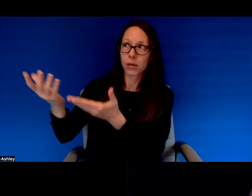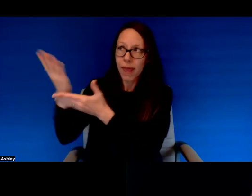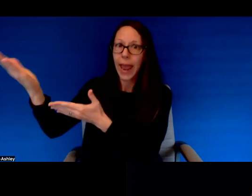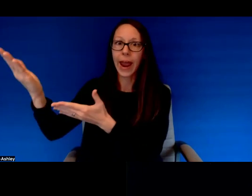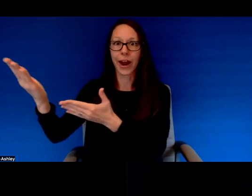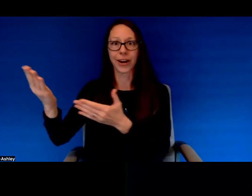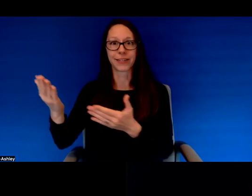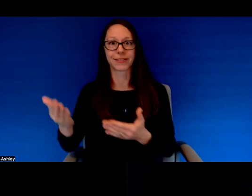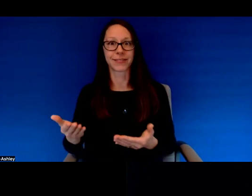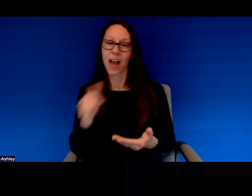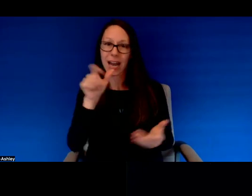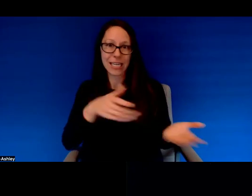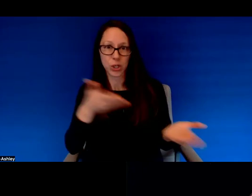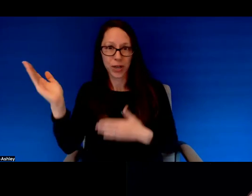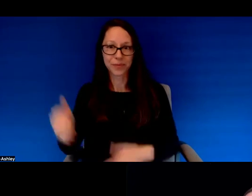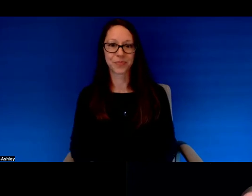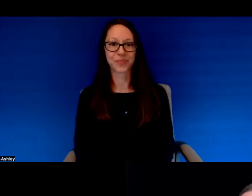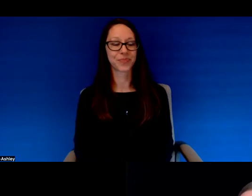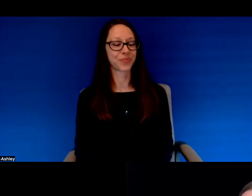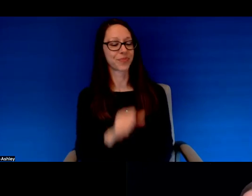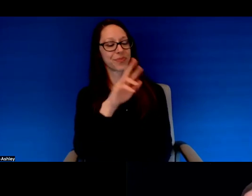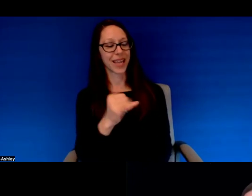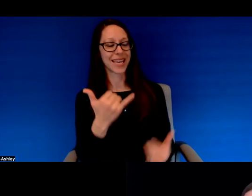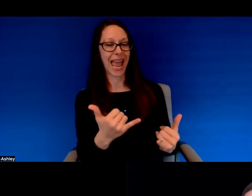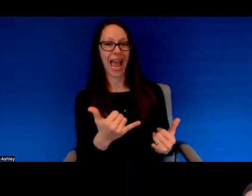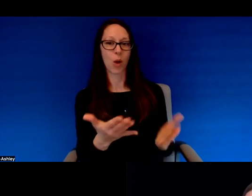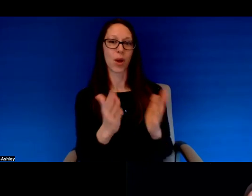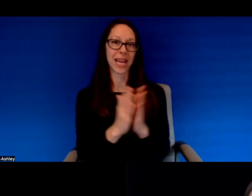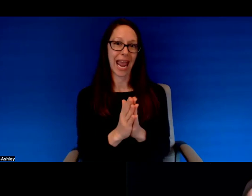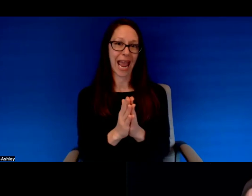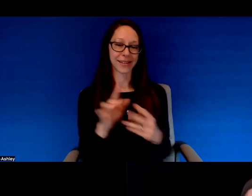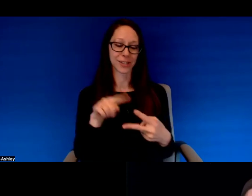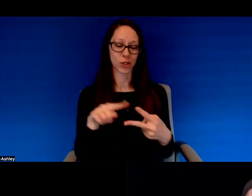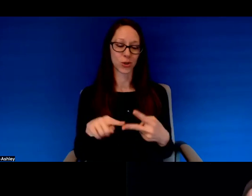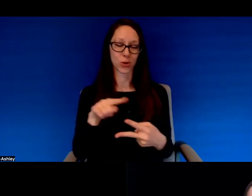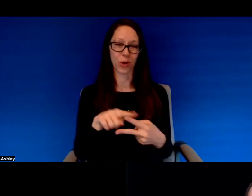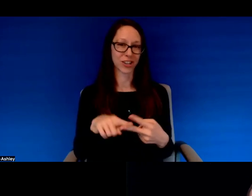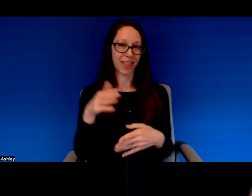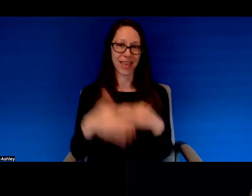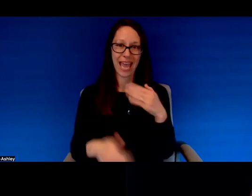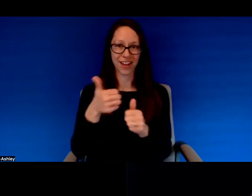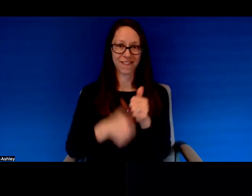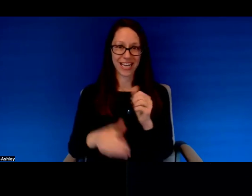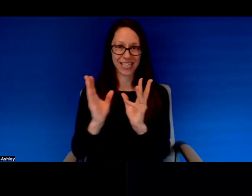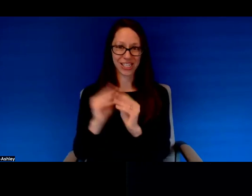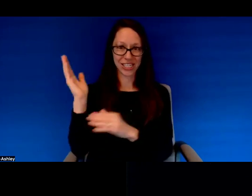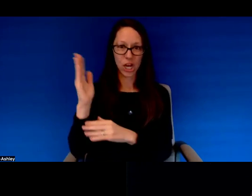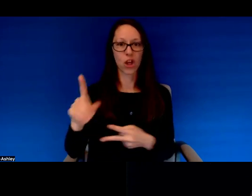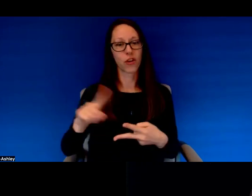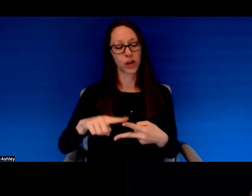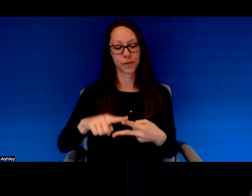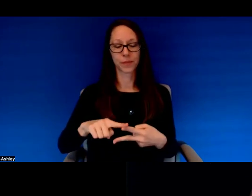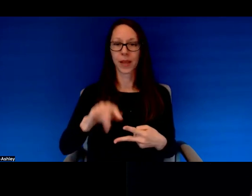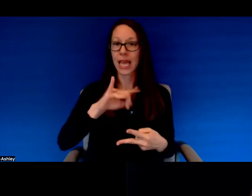Great. All right. Yeah. So we like to ask everybody the same two questions at the end of every session. The first question is if you had